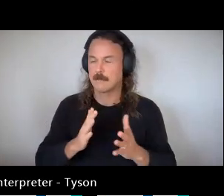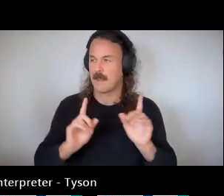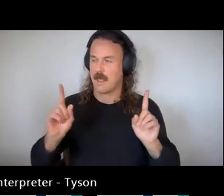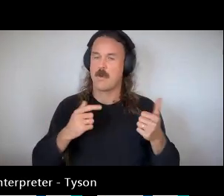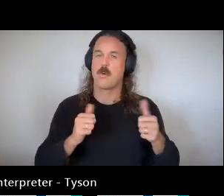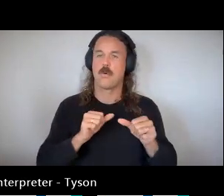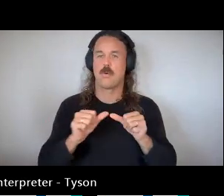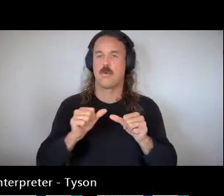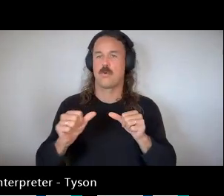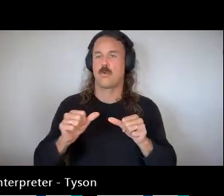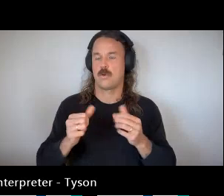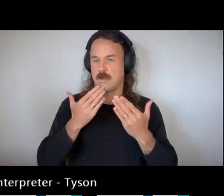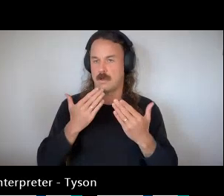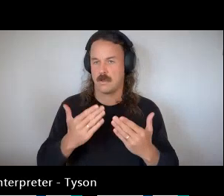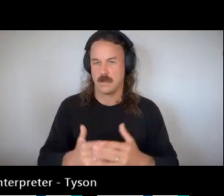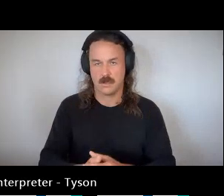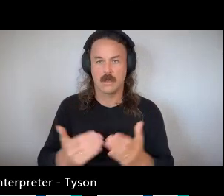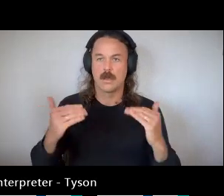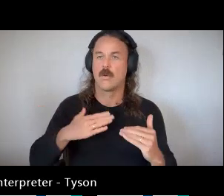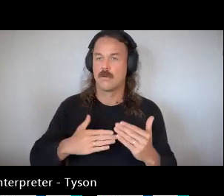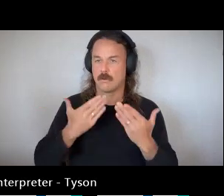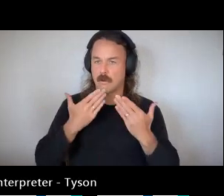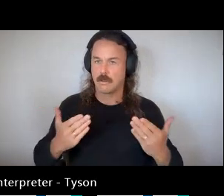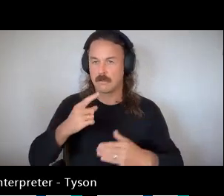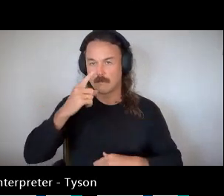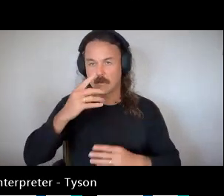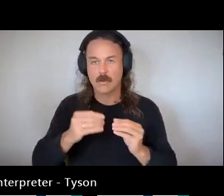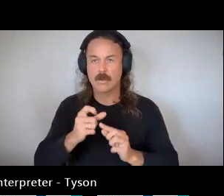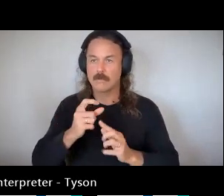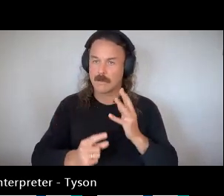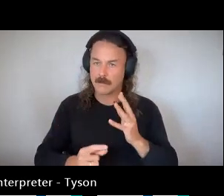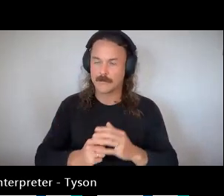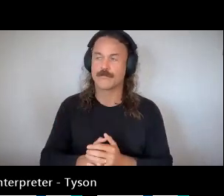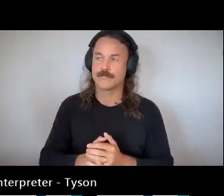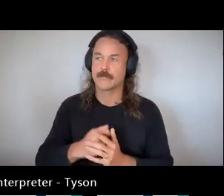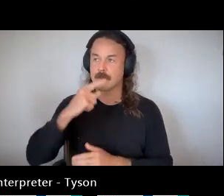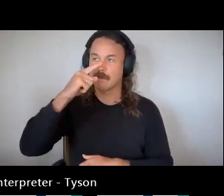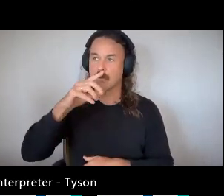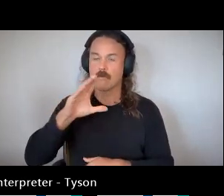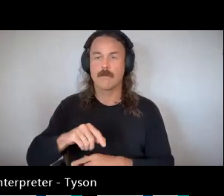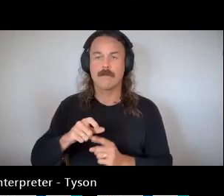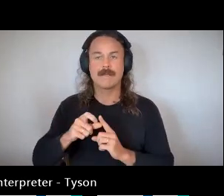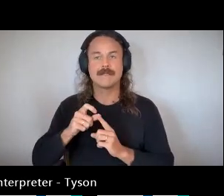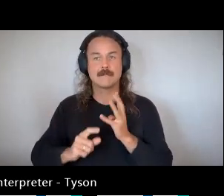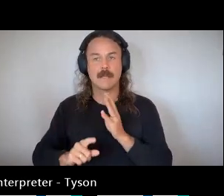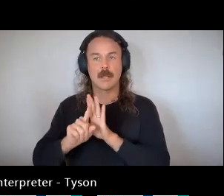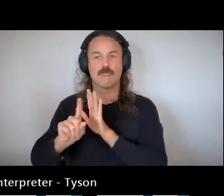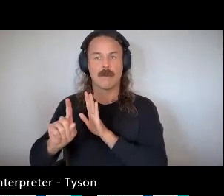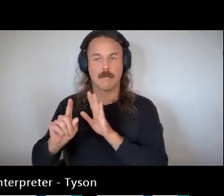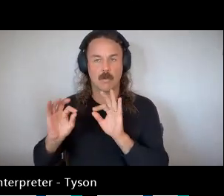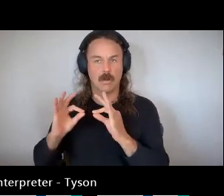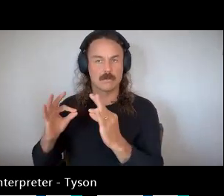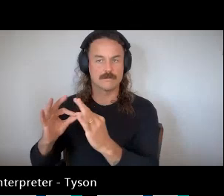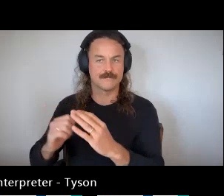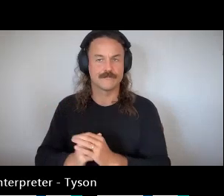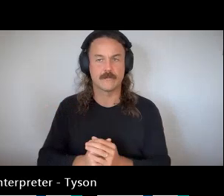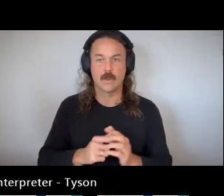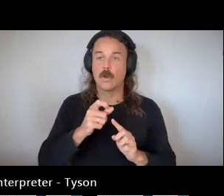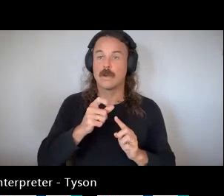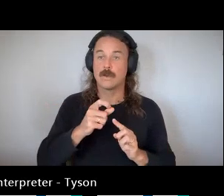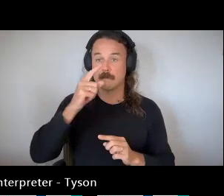our gratitude to people with disability, representatives from disability representative organisations and disabled people's